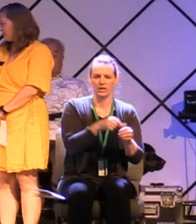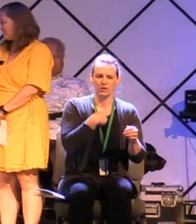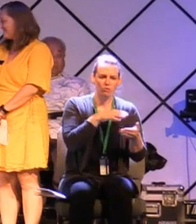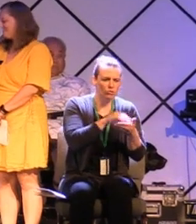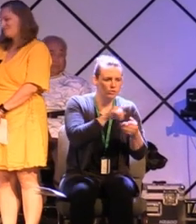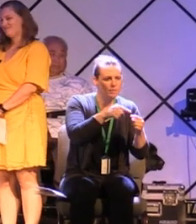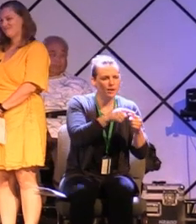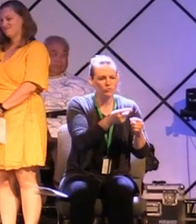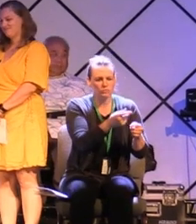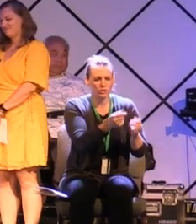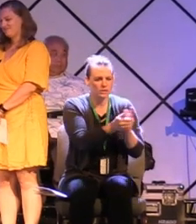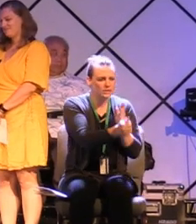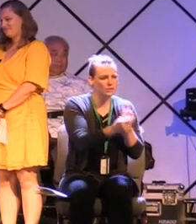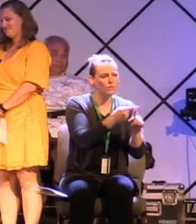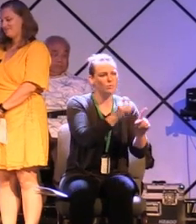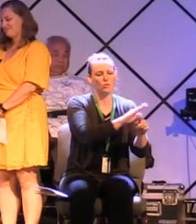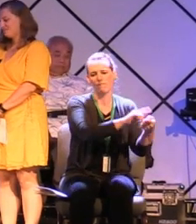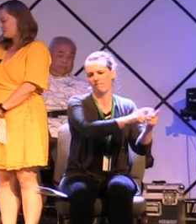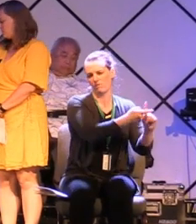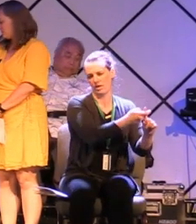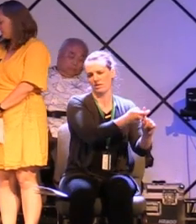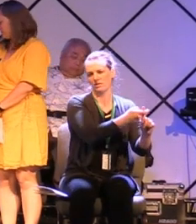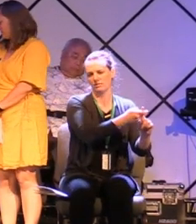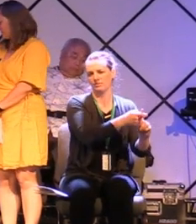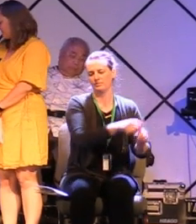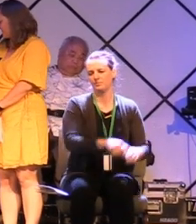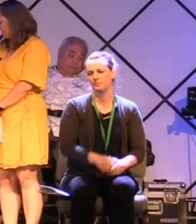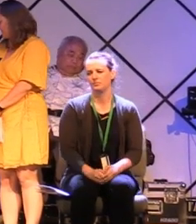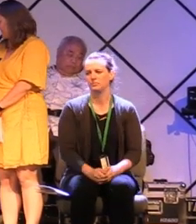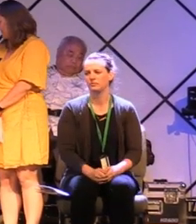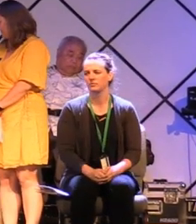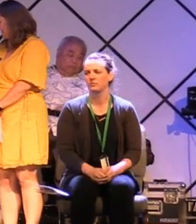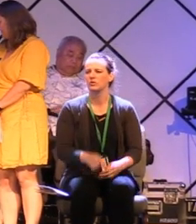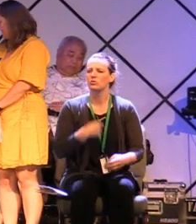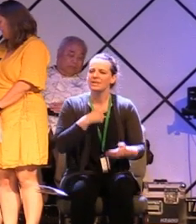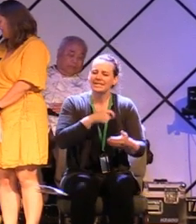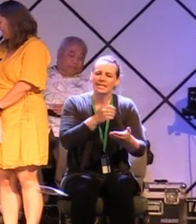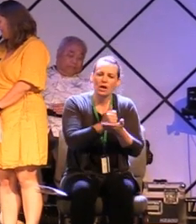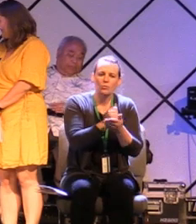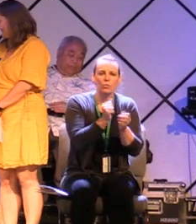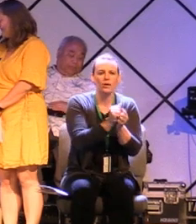dog. Angela came to team training hoping for a dog to help her take fresh clothes out of the dryer,